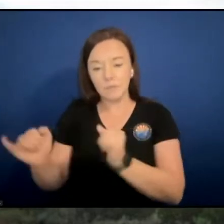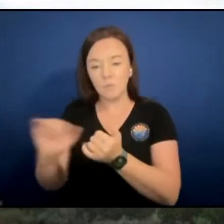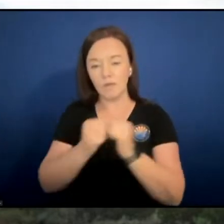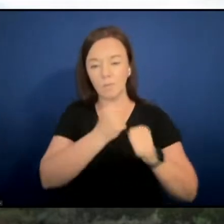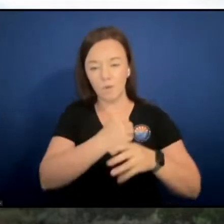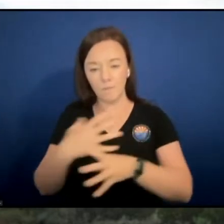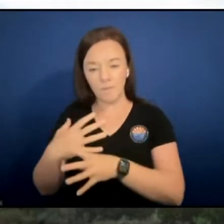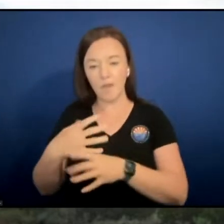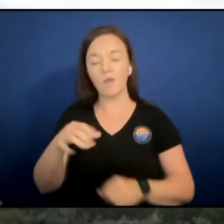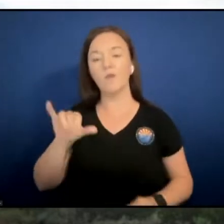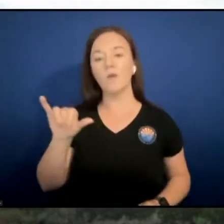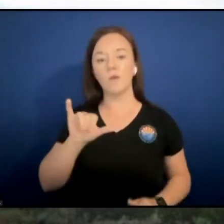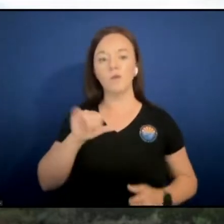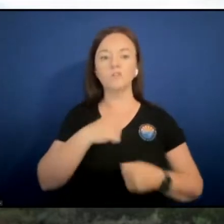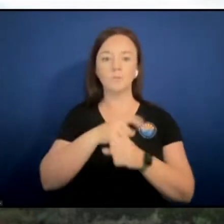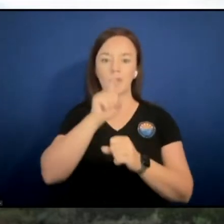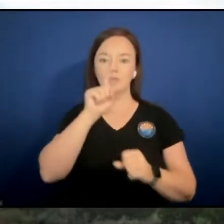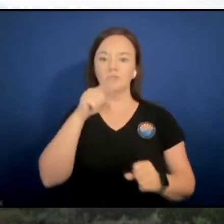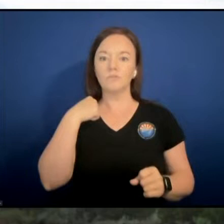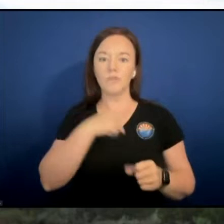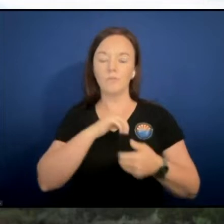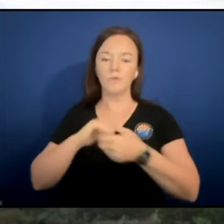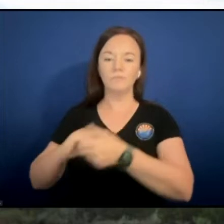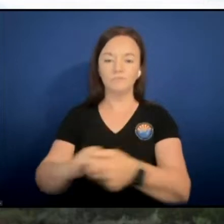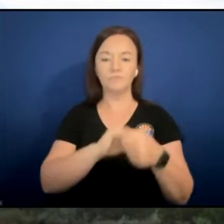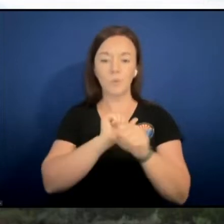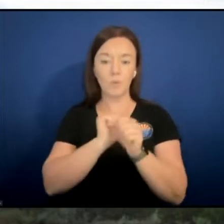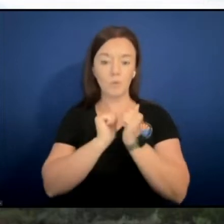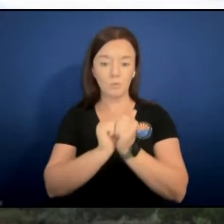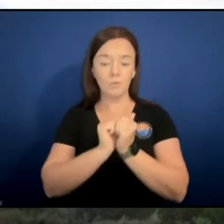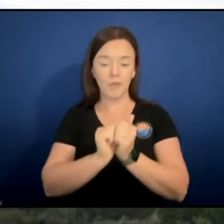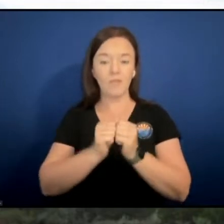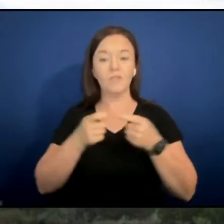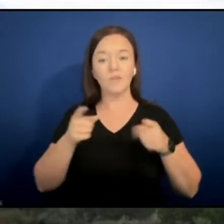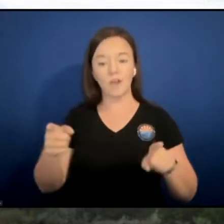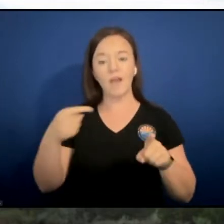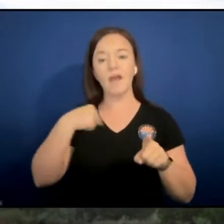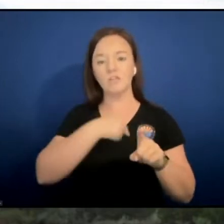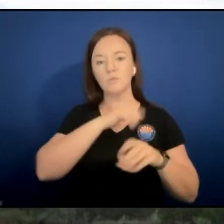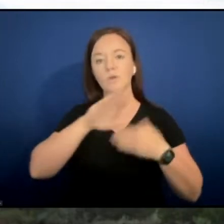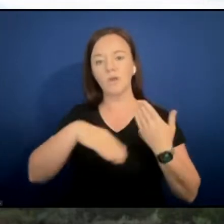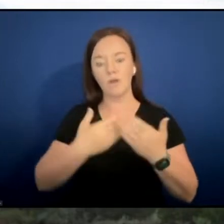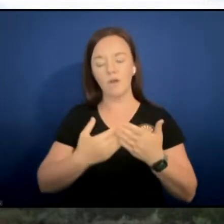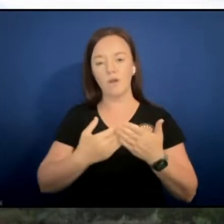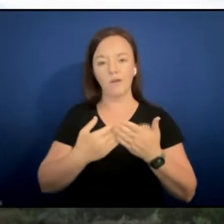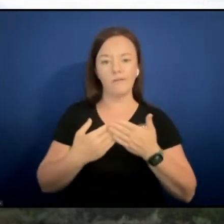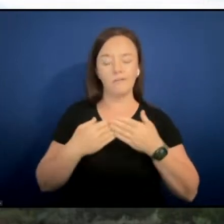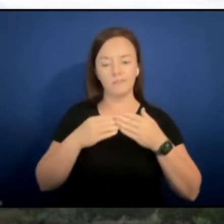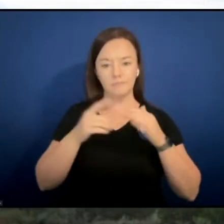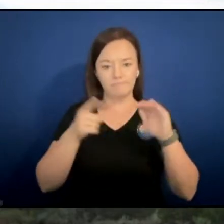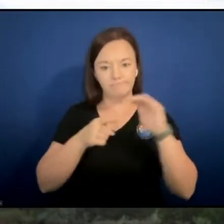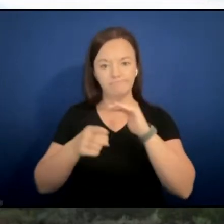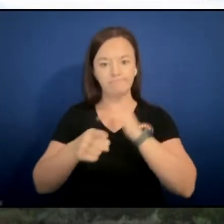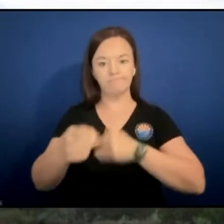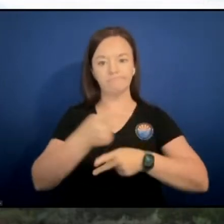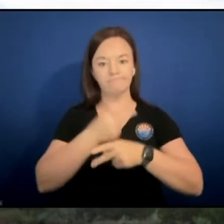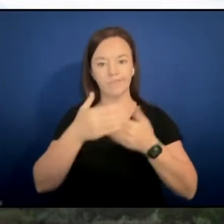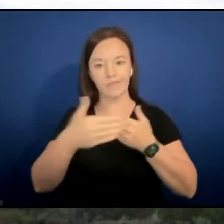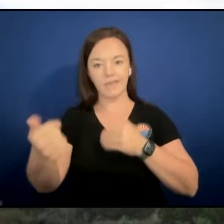make sure that we work together as we all navigate the next few months during monsoon